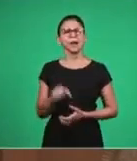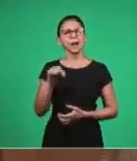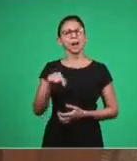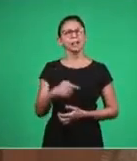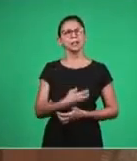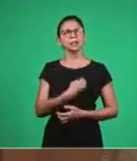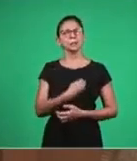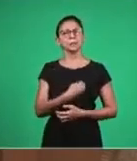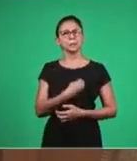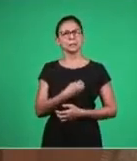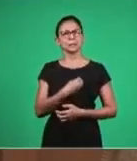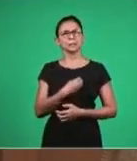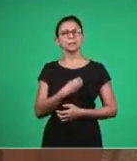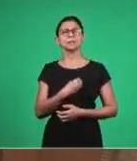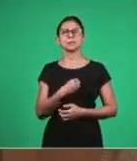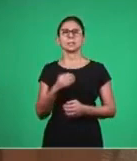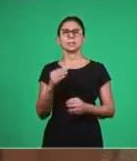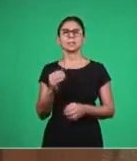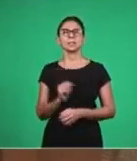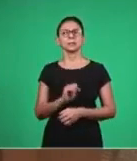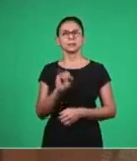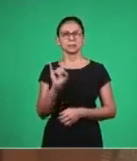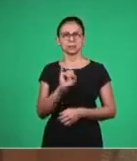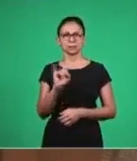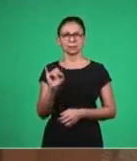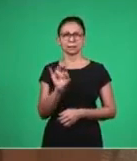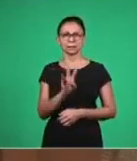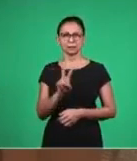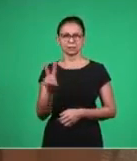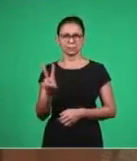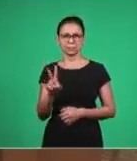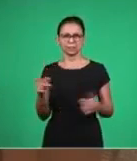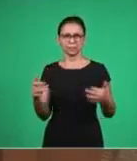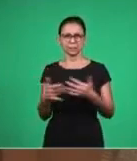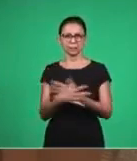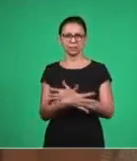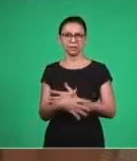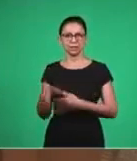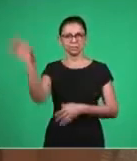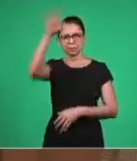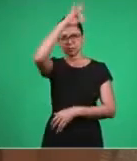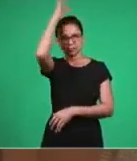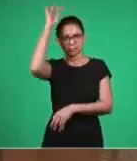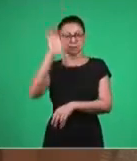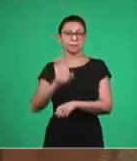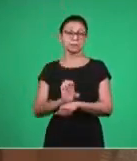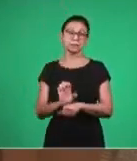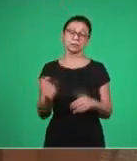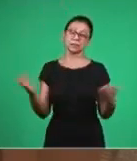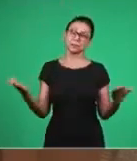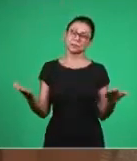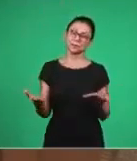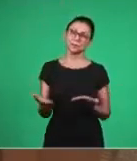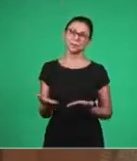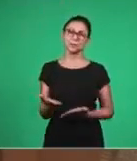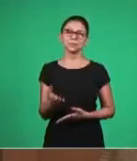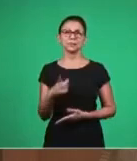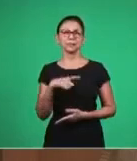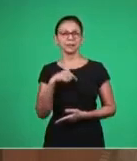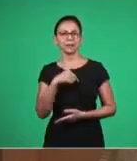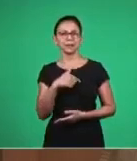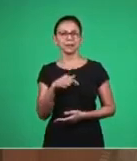School here from our transmission location in Espírito